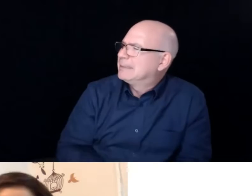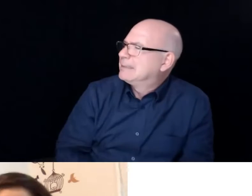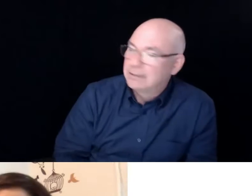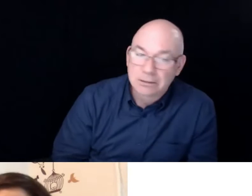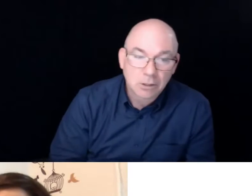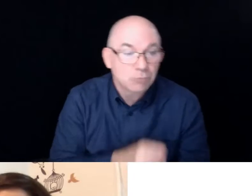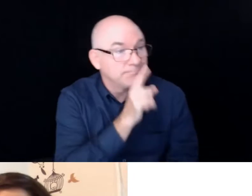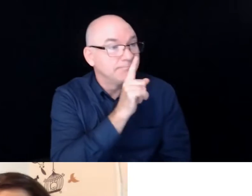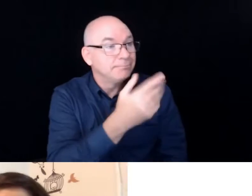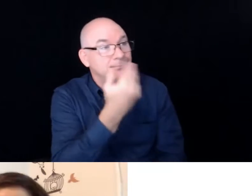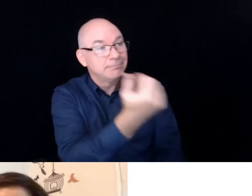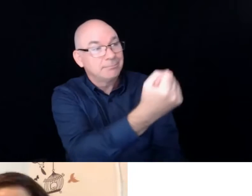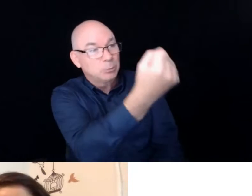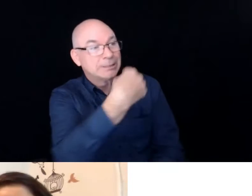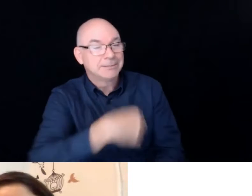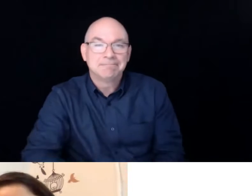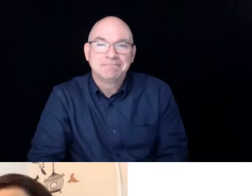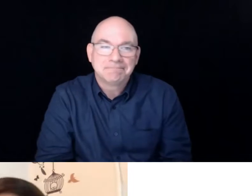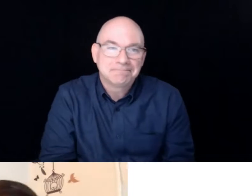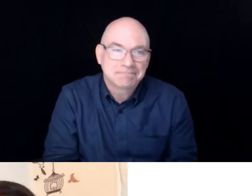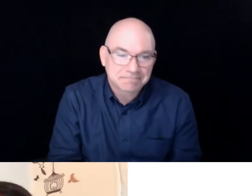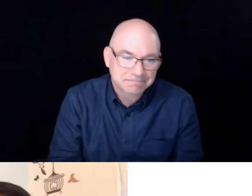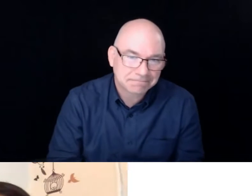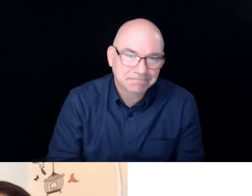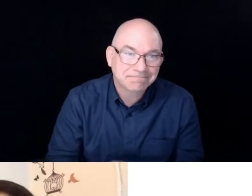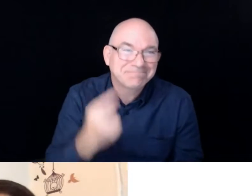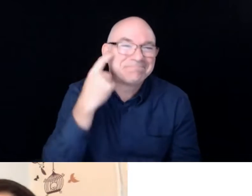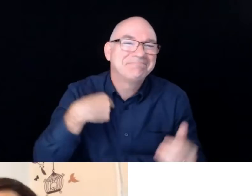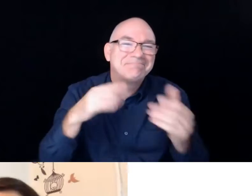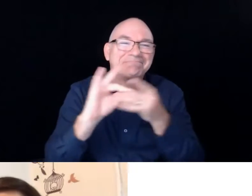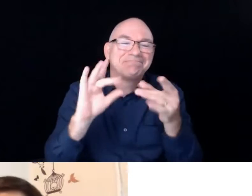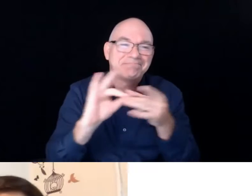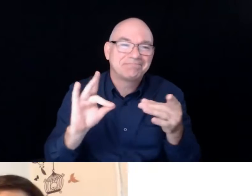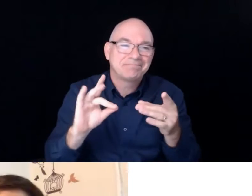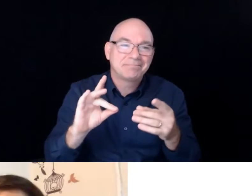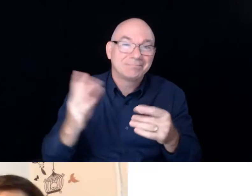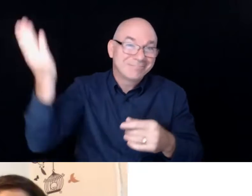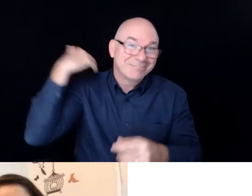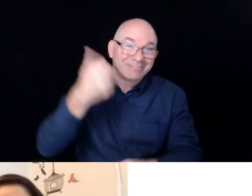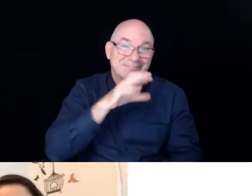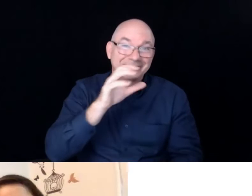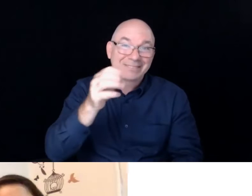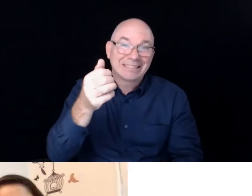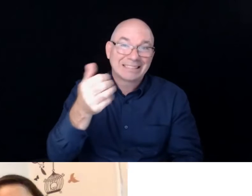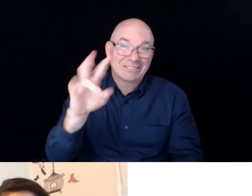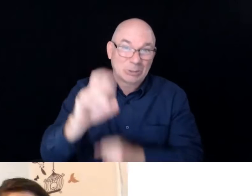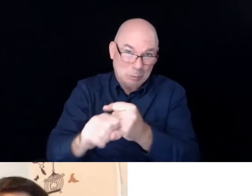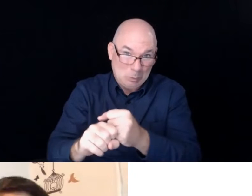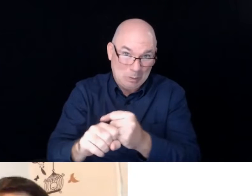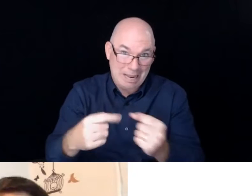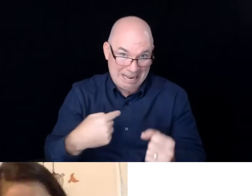Absolutely. Thank you for that question. So as I said, 17 years ago, when I was exploring